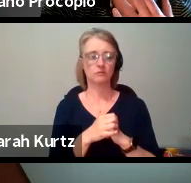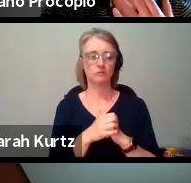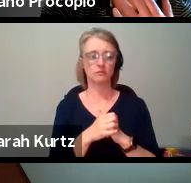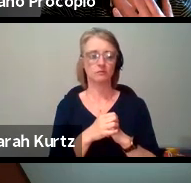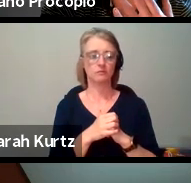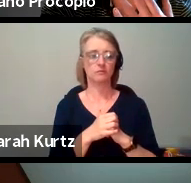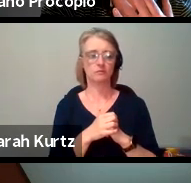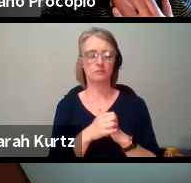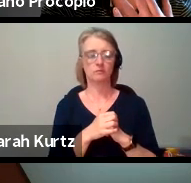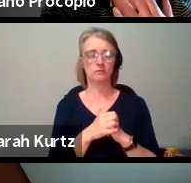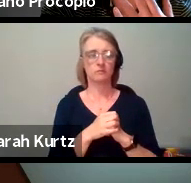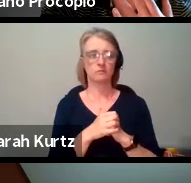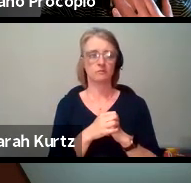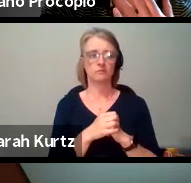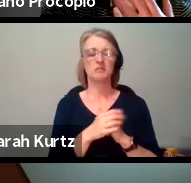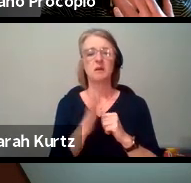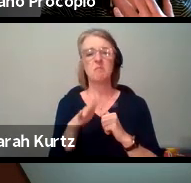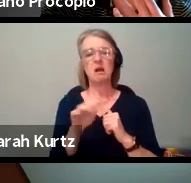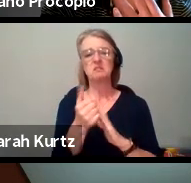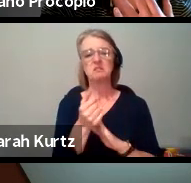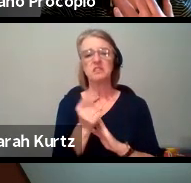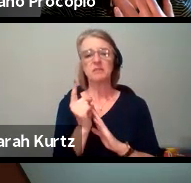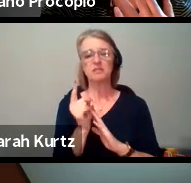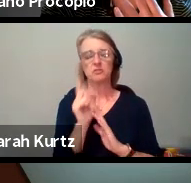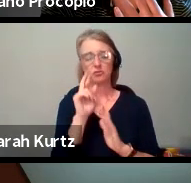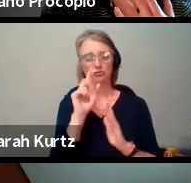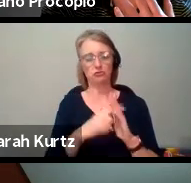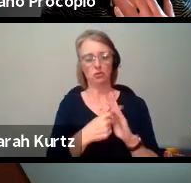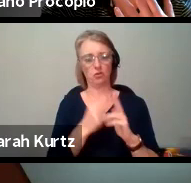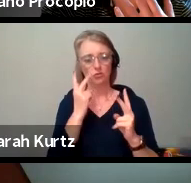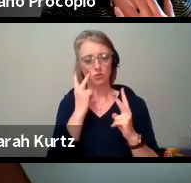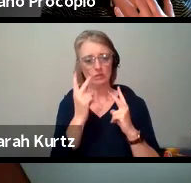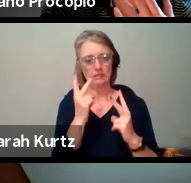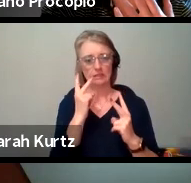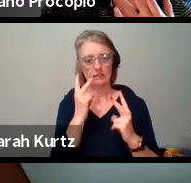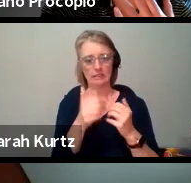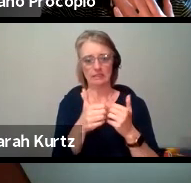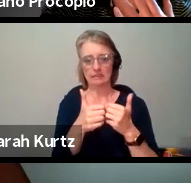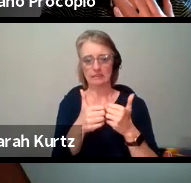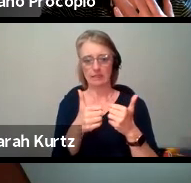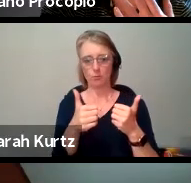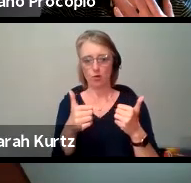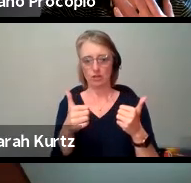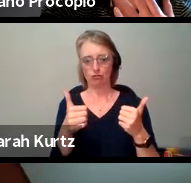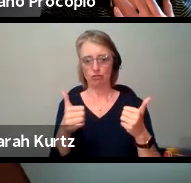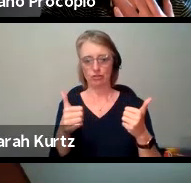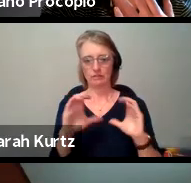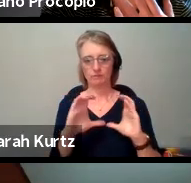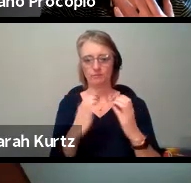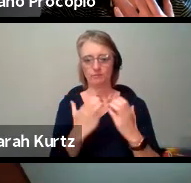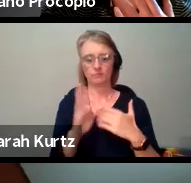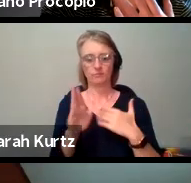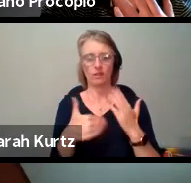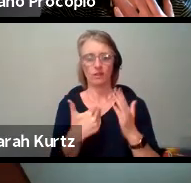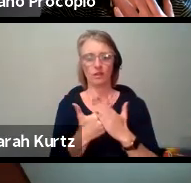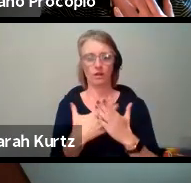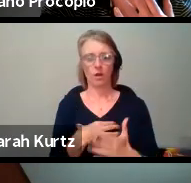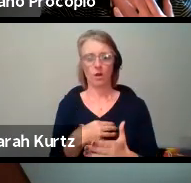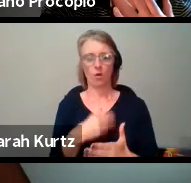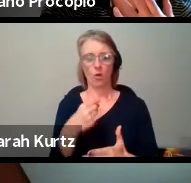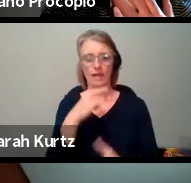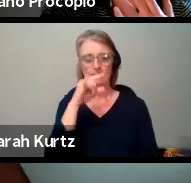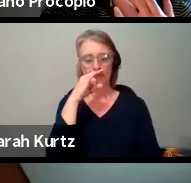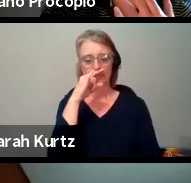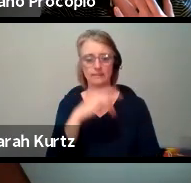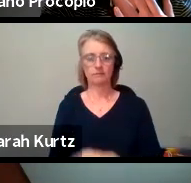within a matter of 30 minutes, you started to see separation in the class of all white